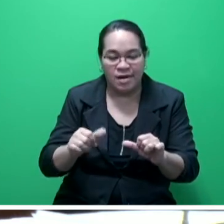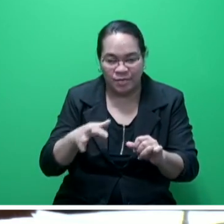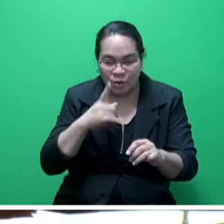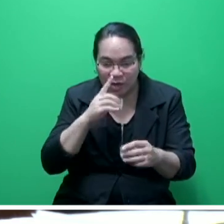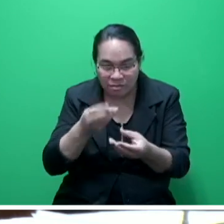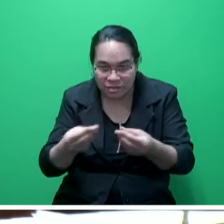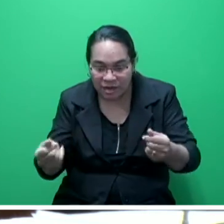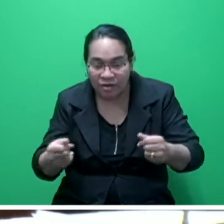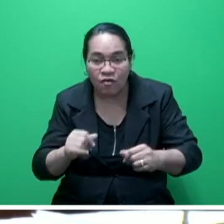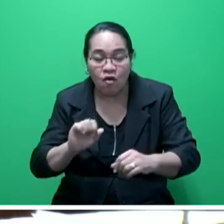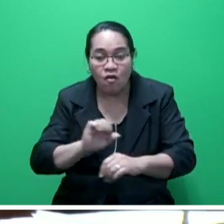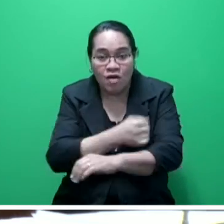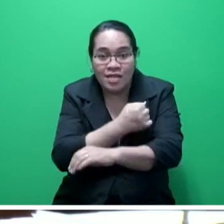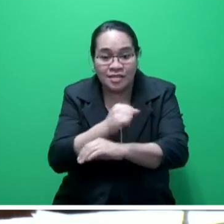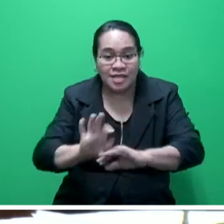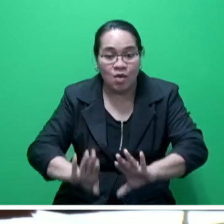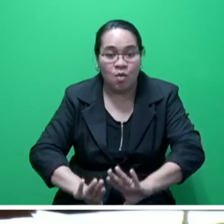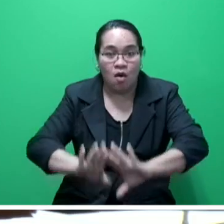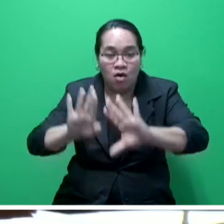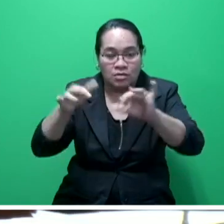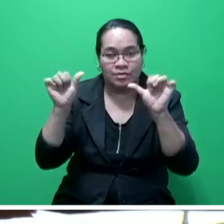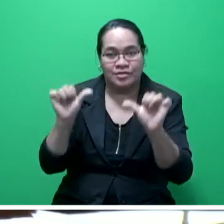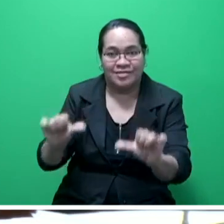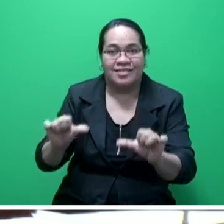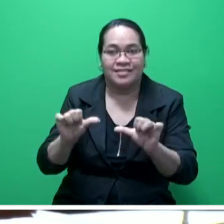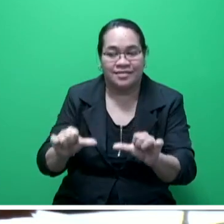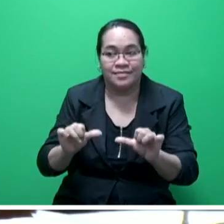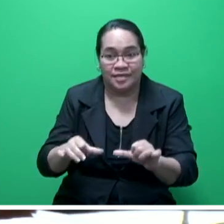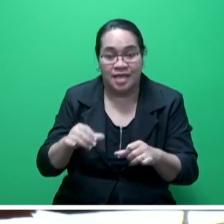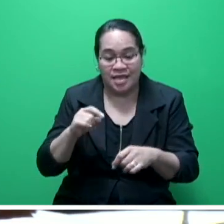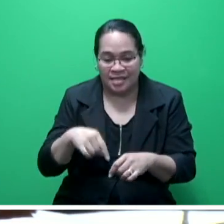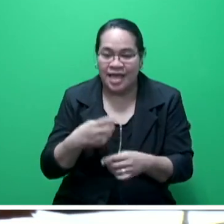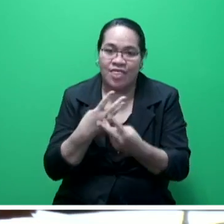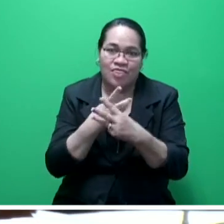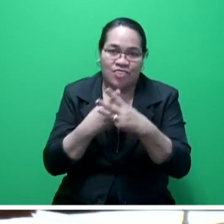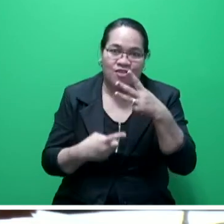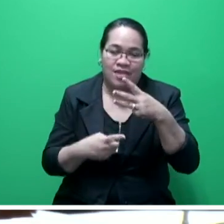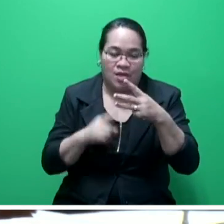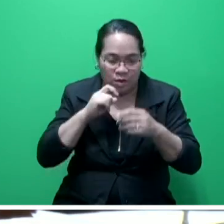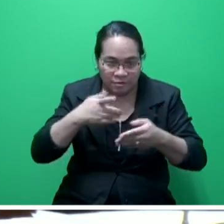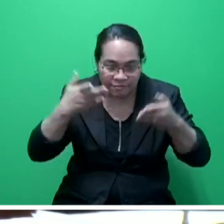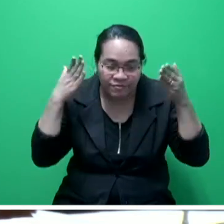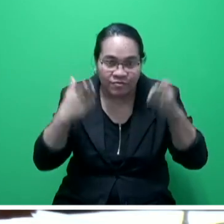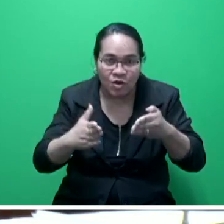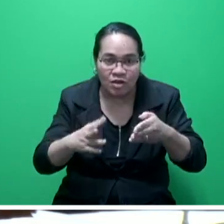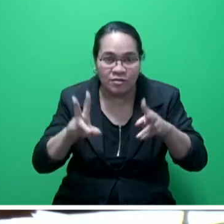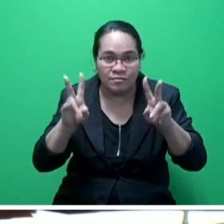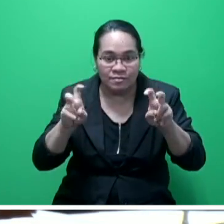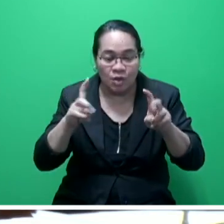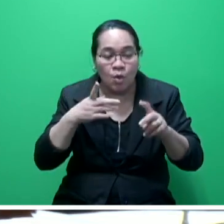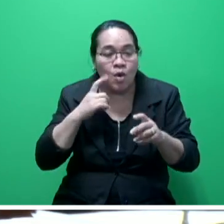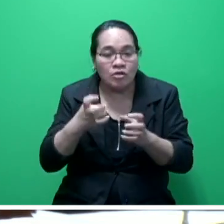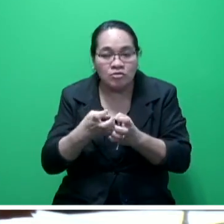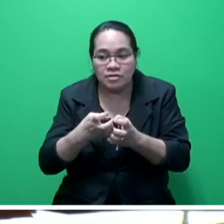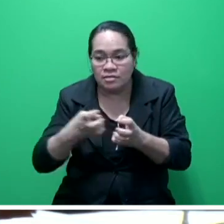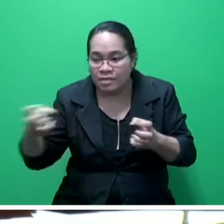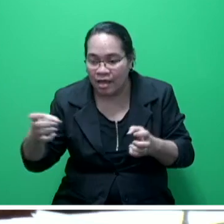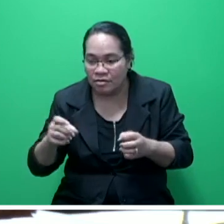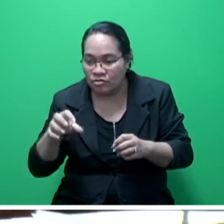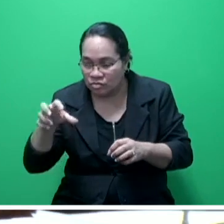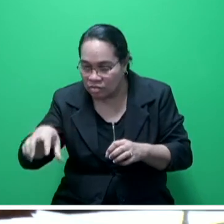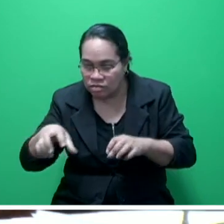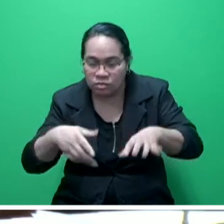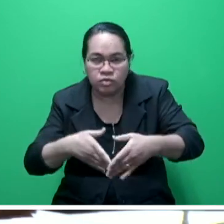solution seawall protection projects. So, Mr. Speaker these are the three nurseries we are concentrating. We want to expand throughout Fiji so